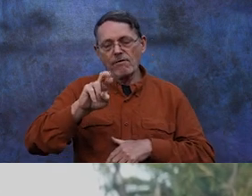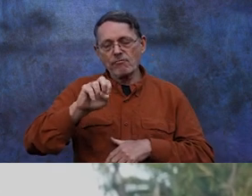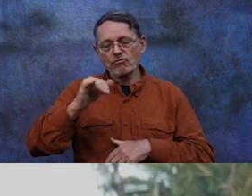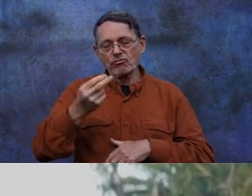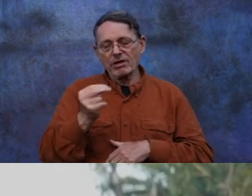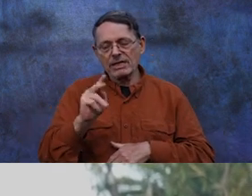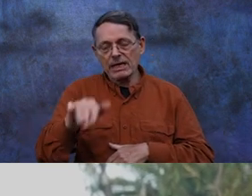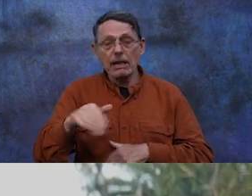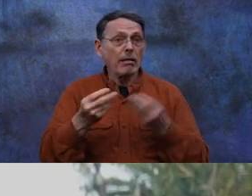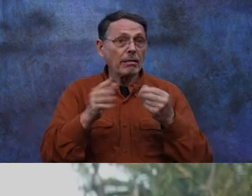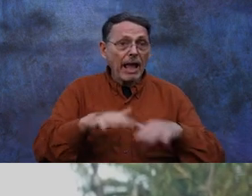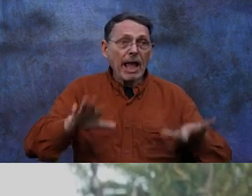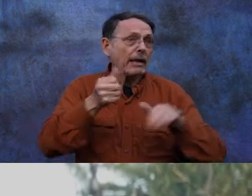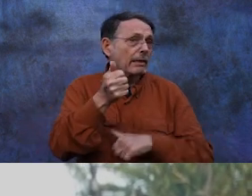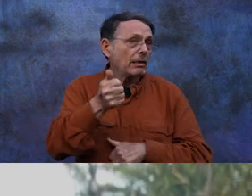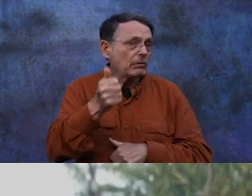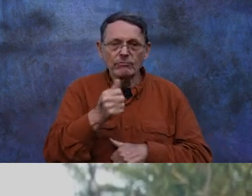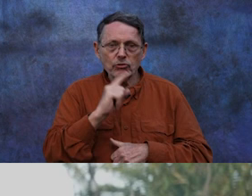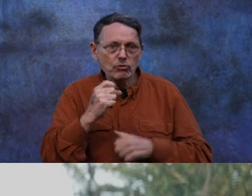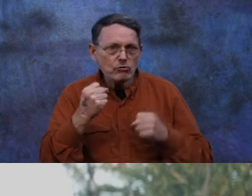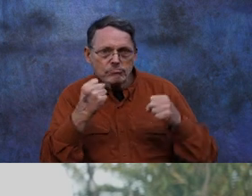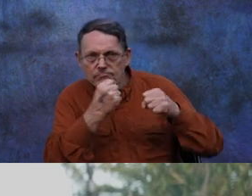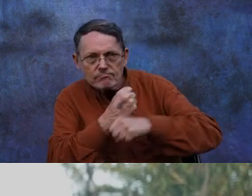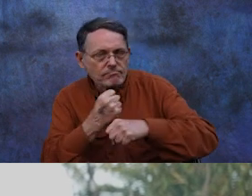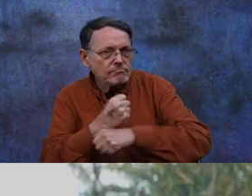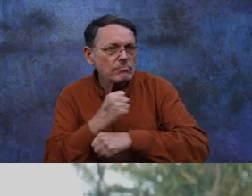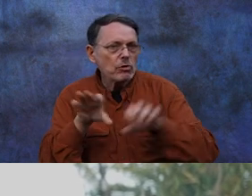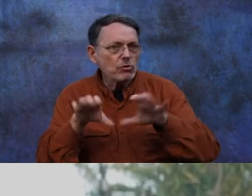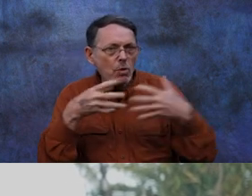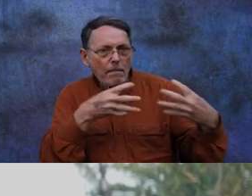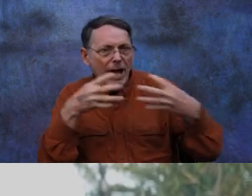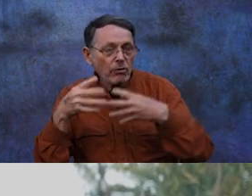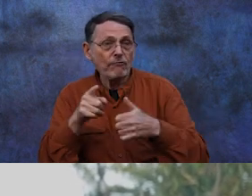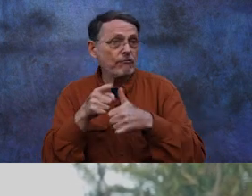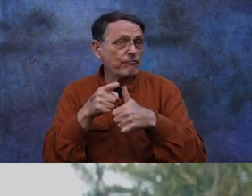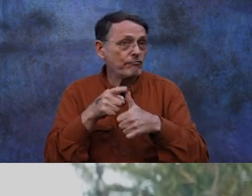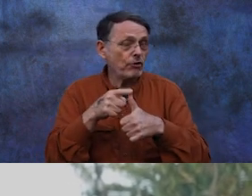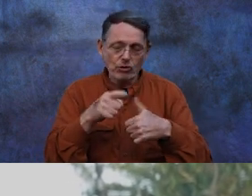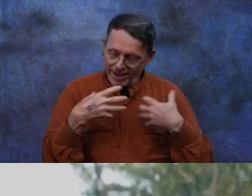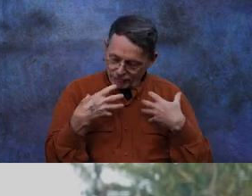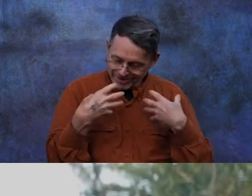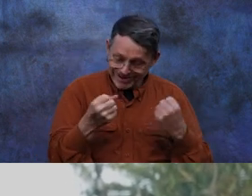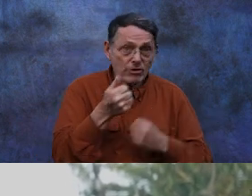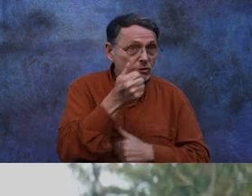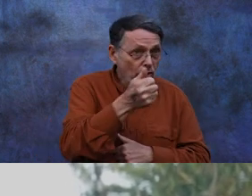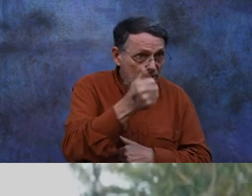In order to do battle, you must heal yourself to be prepared.